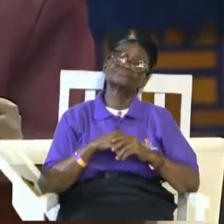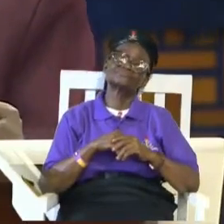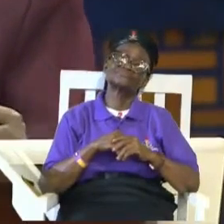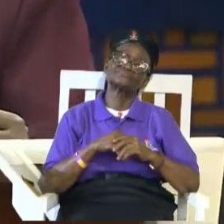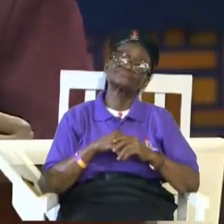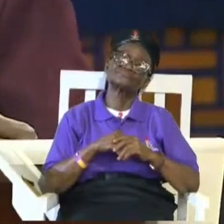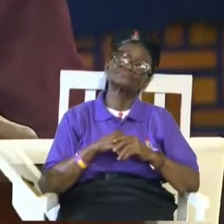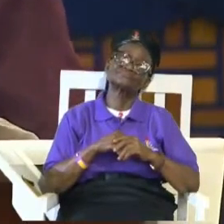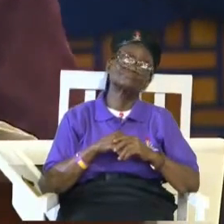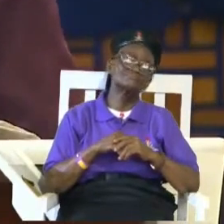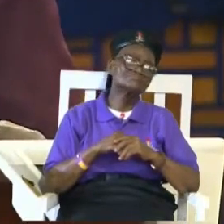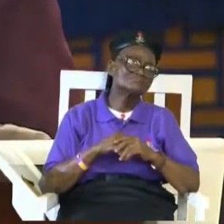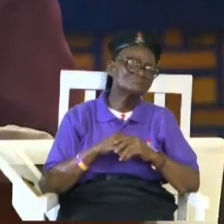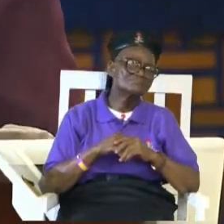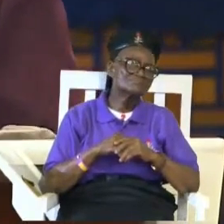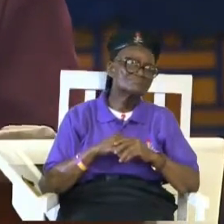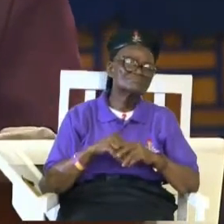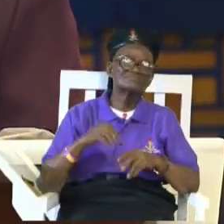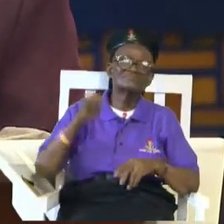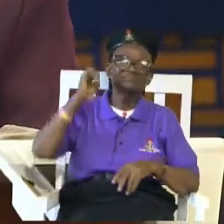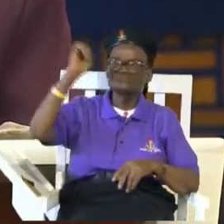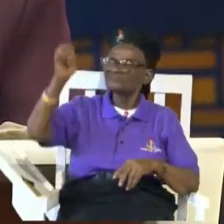He said, I can't curse them.